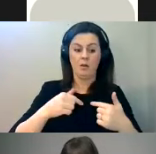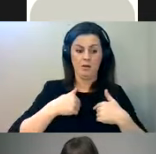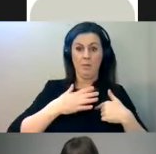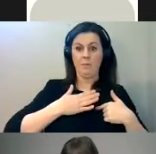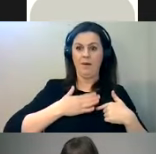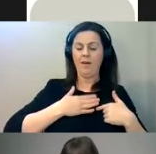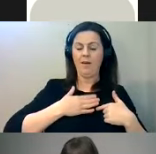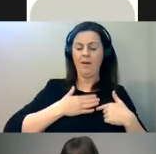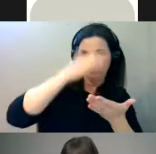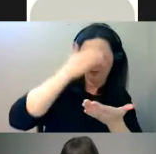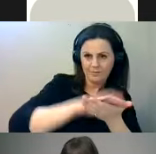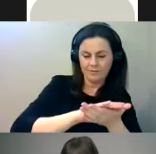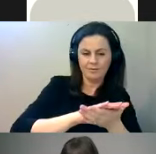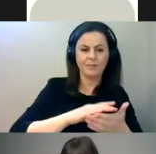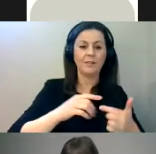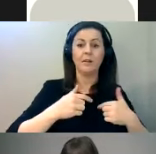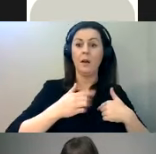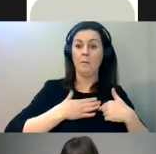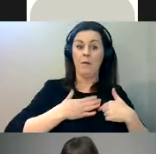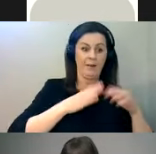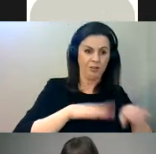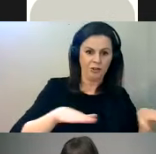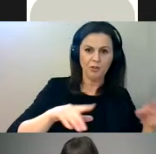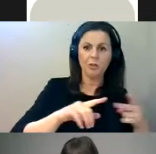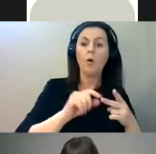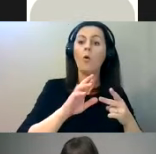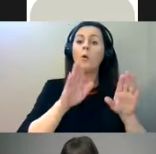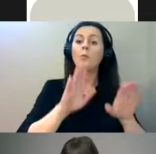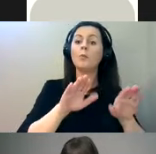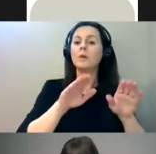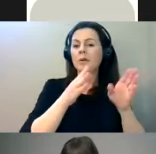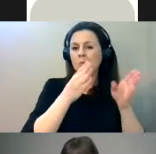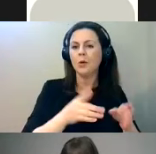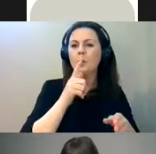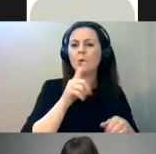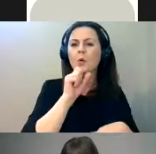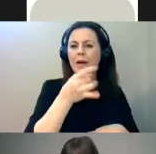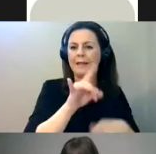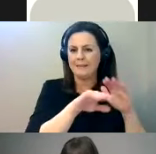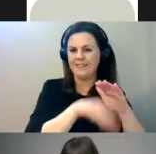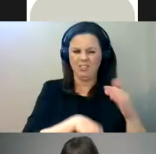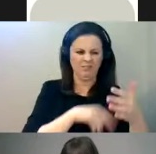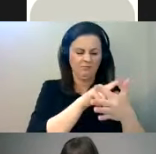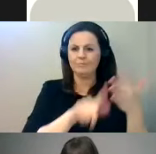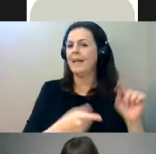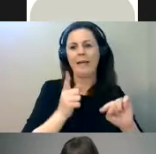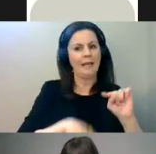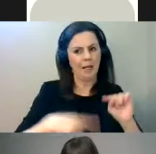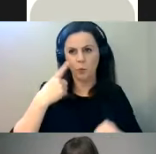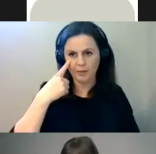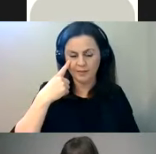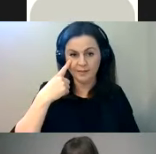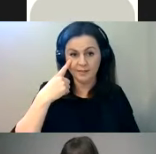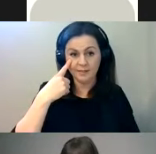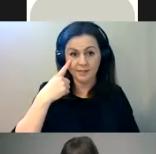child of the grantor, a person who is less than 18 years of age. And The Succession Law Reform